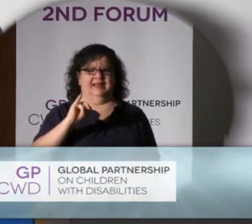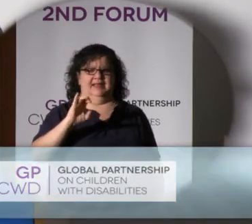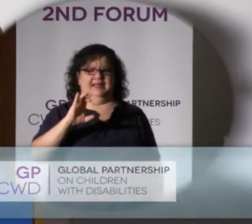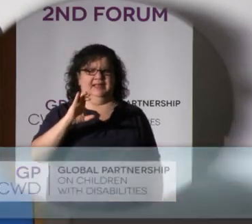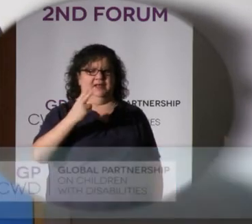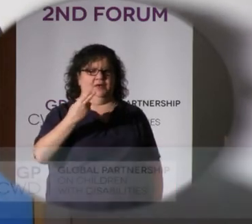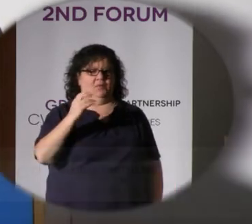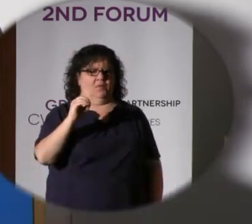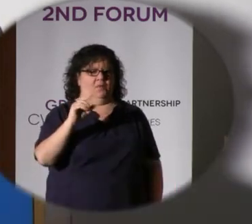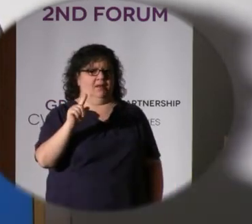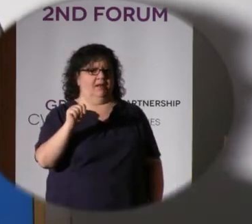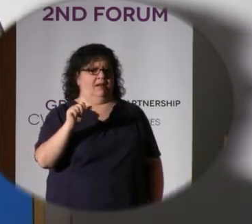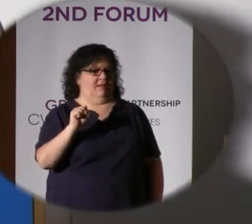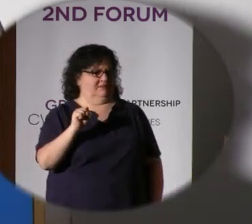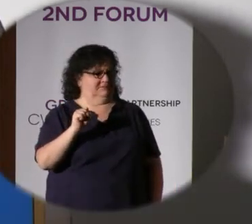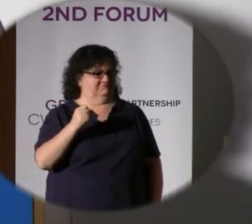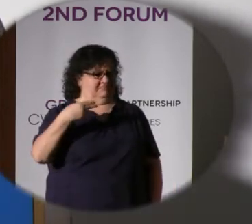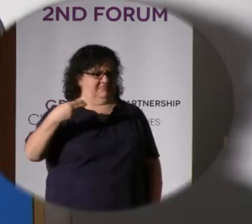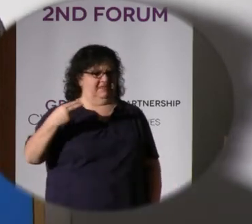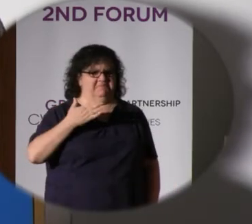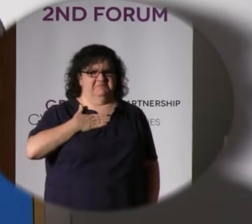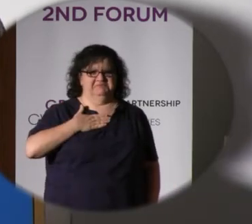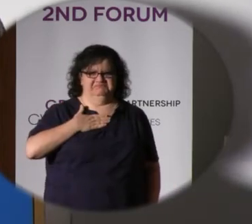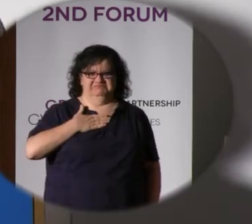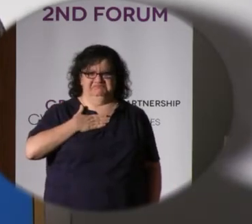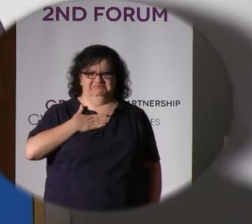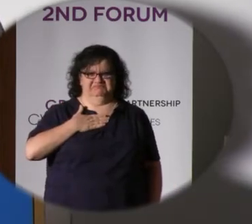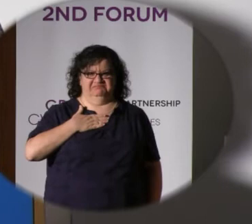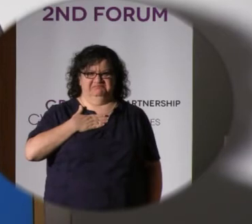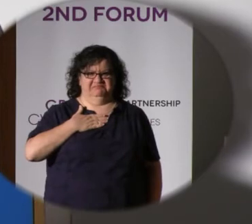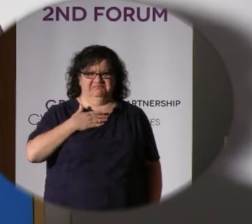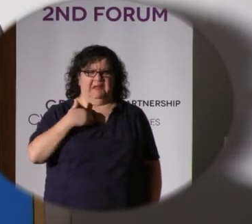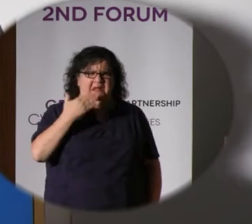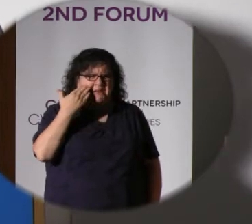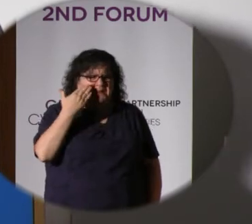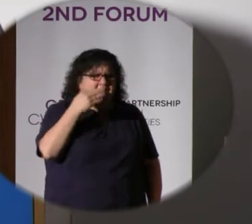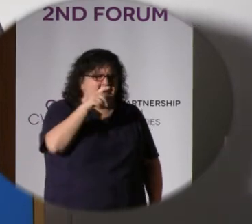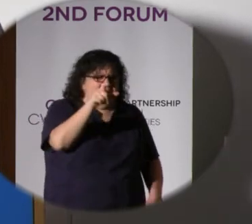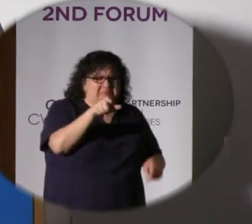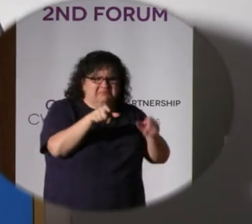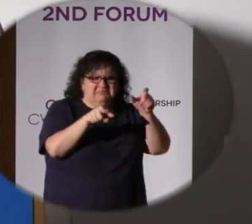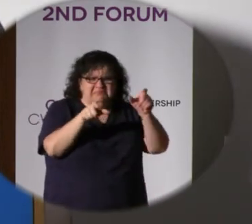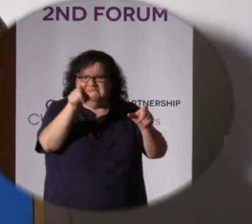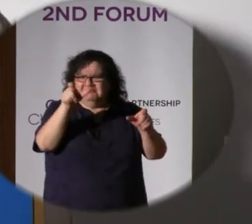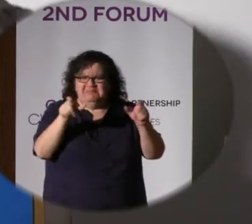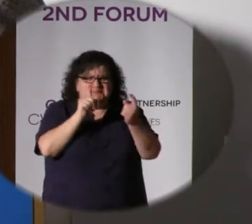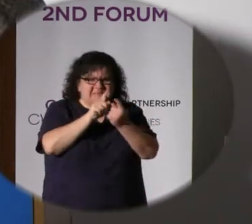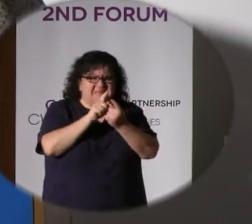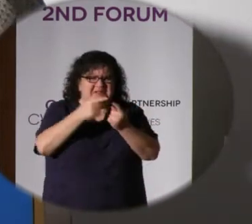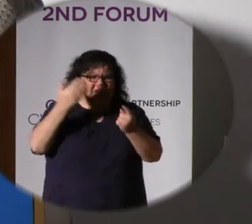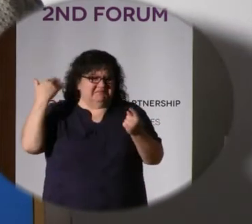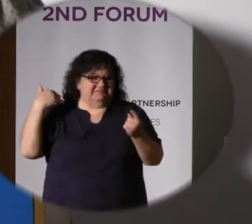that I do recognize. I'm going to be your facilitator for the day.